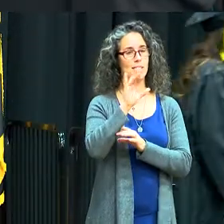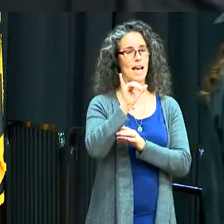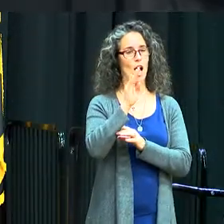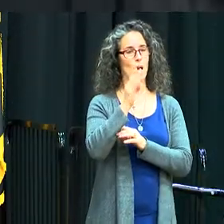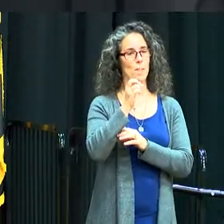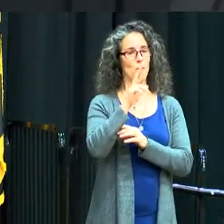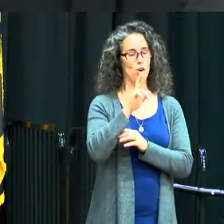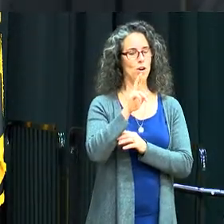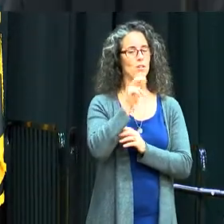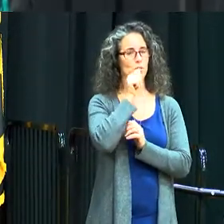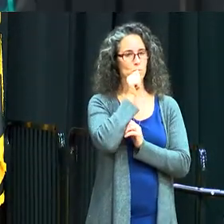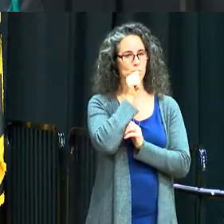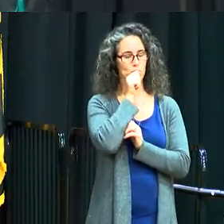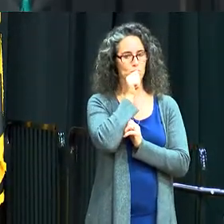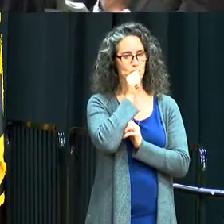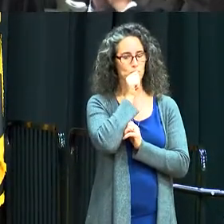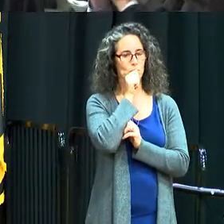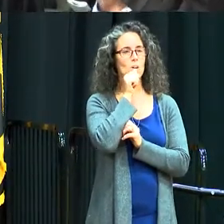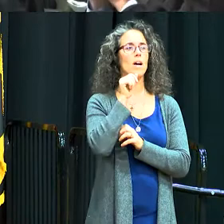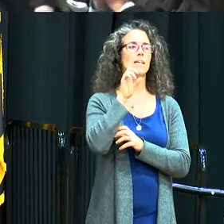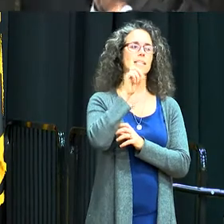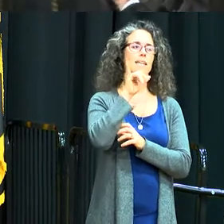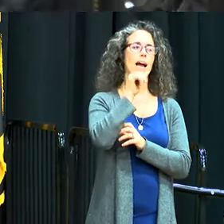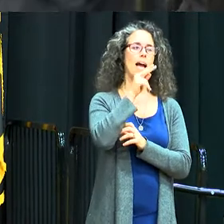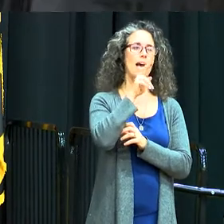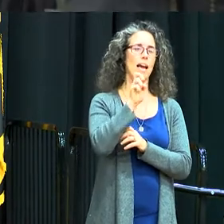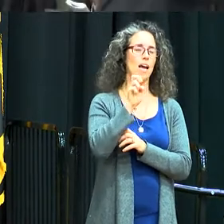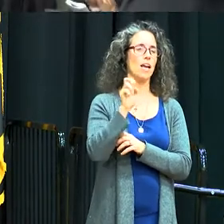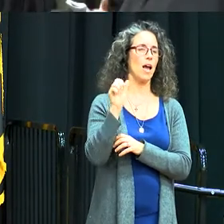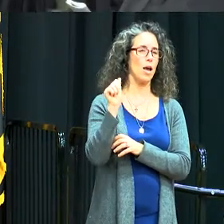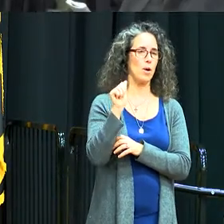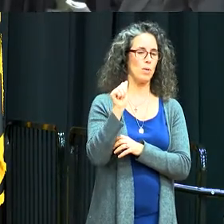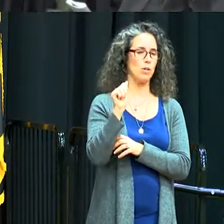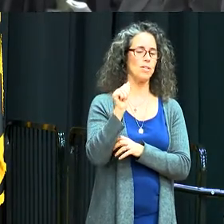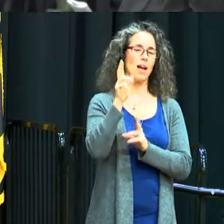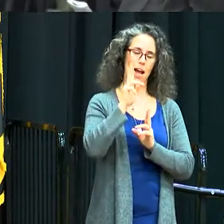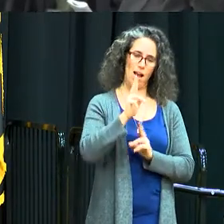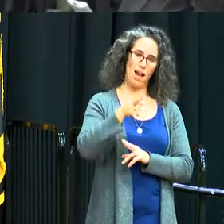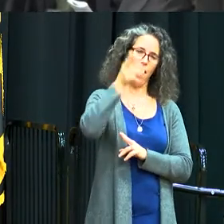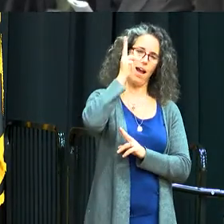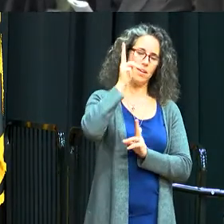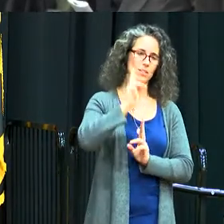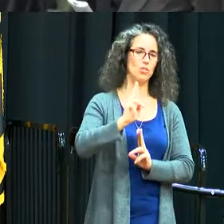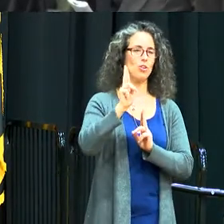Diane E. Bramos, highest honors.